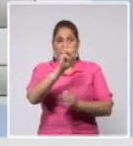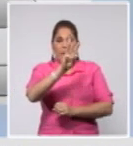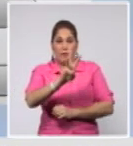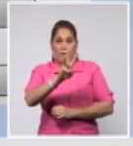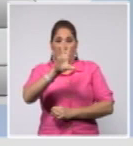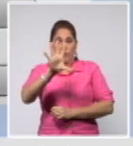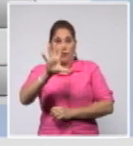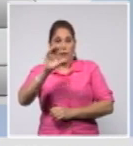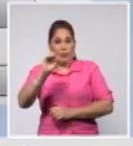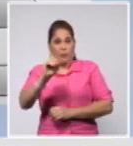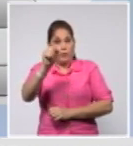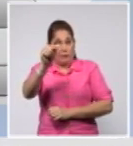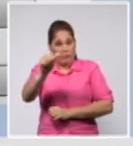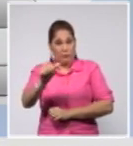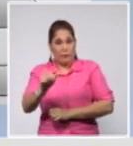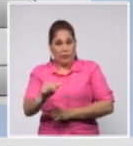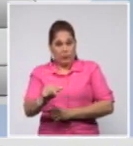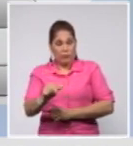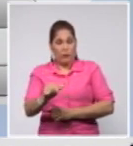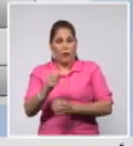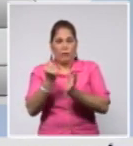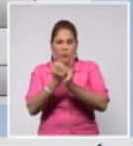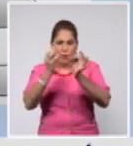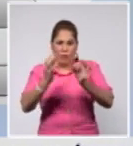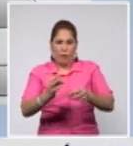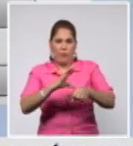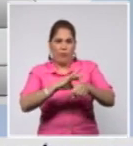pandemic began to